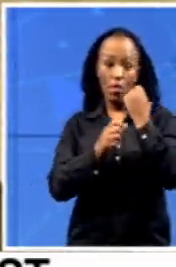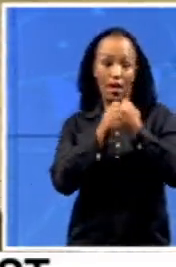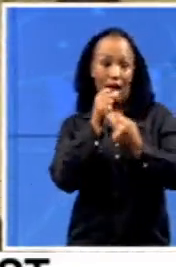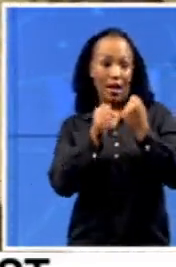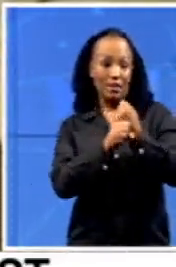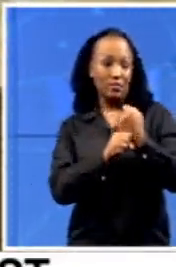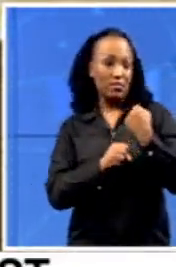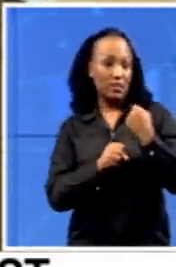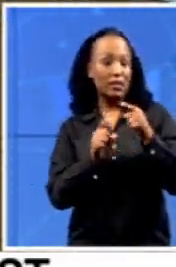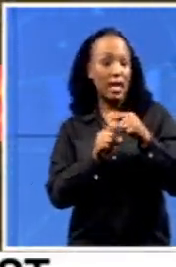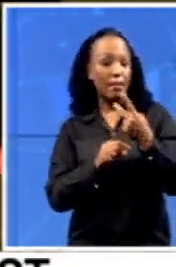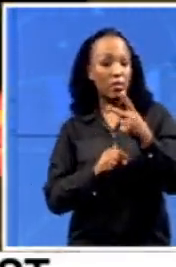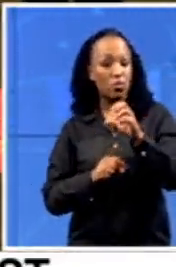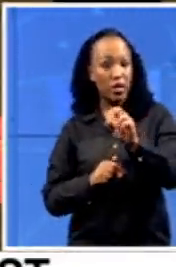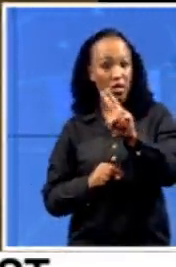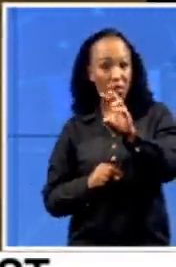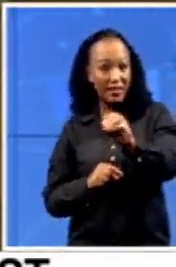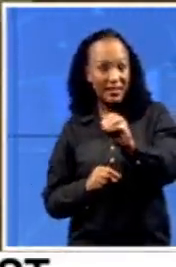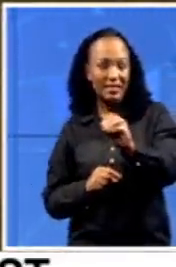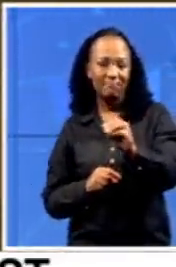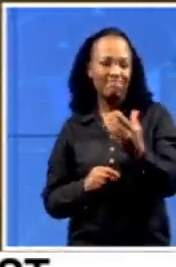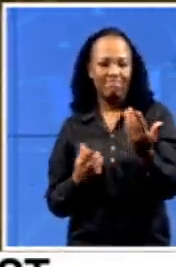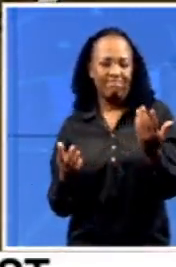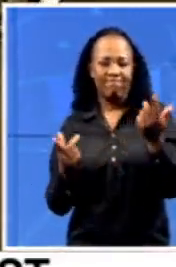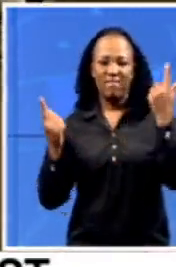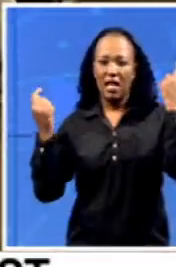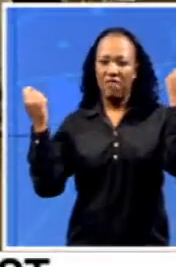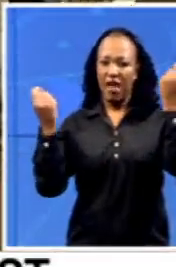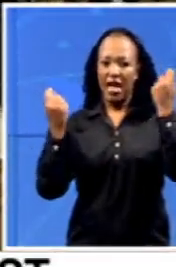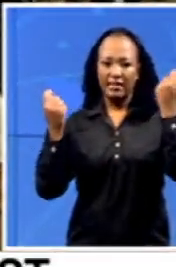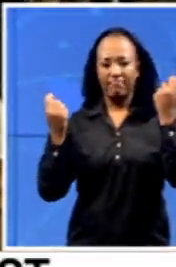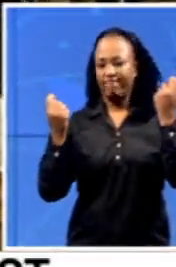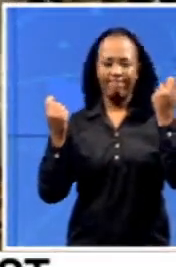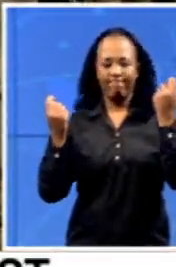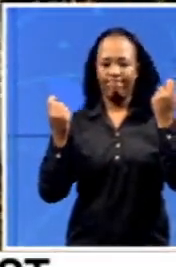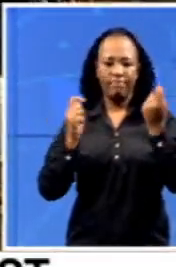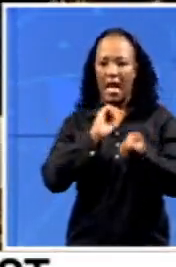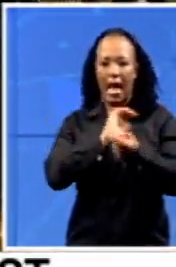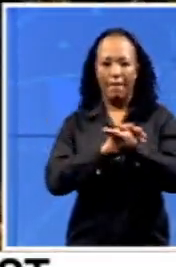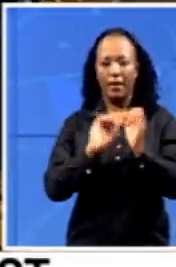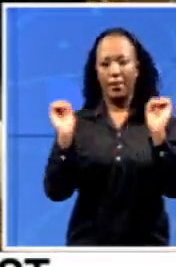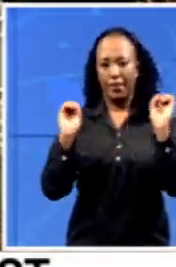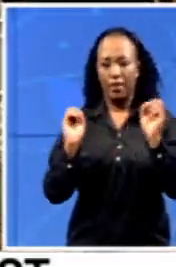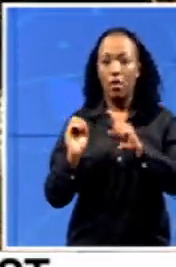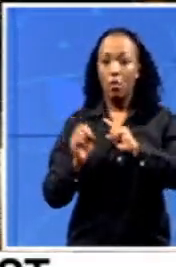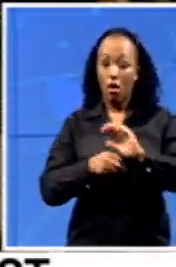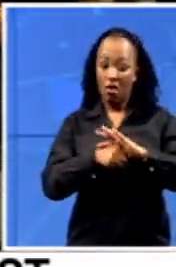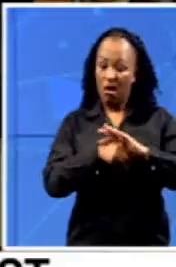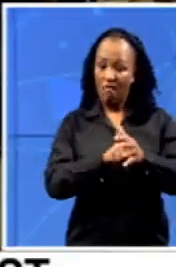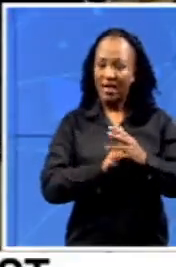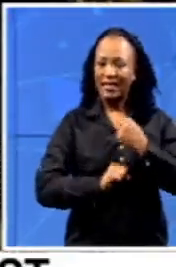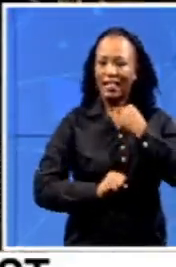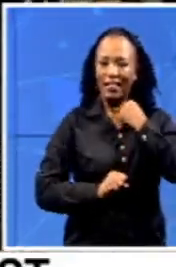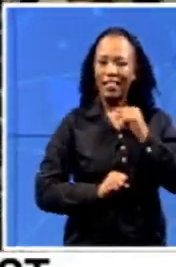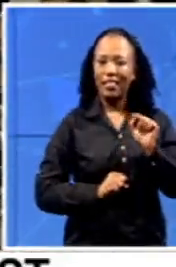year and also in 2020 the event was not held because of the